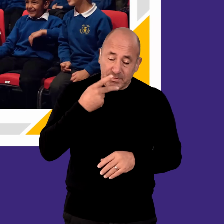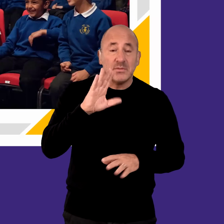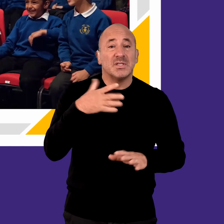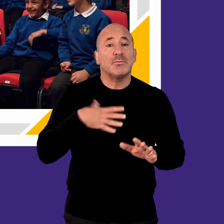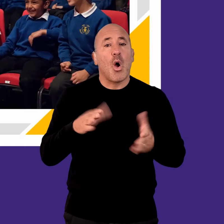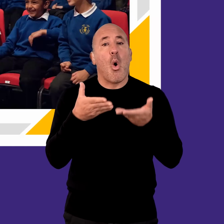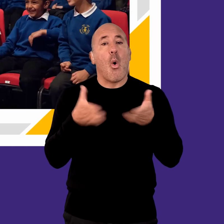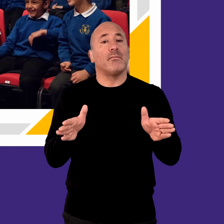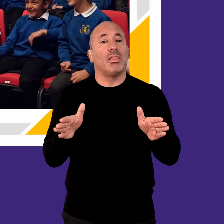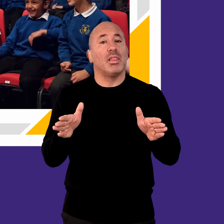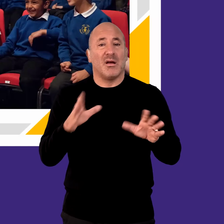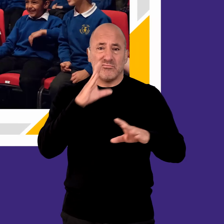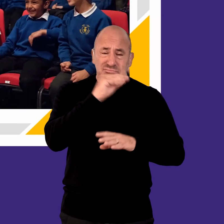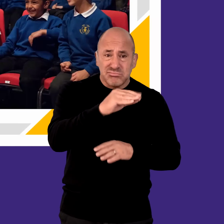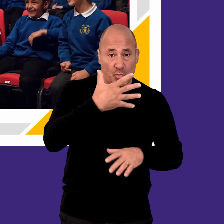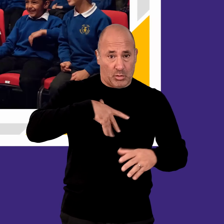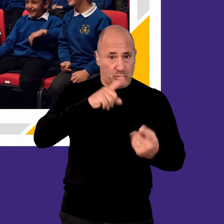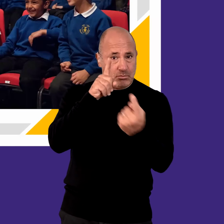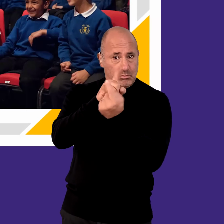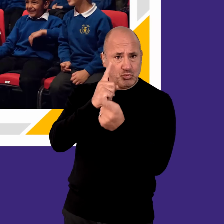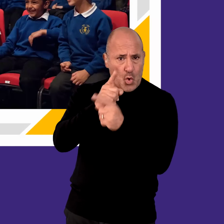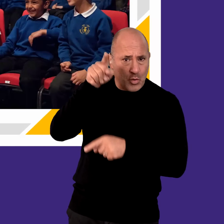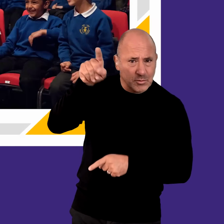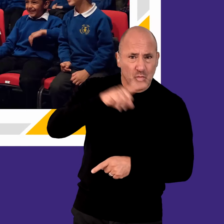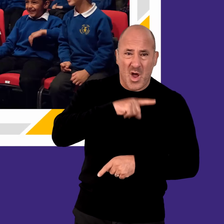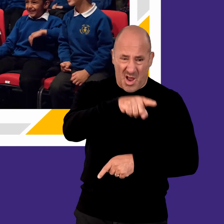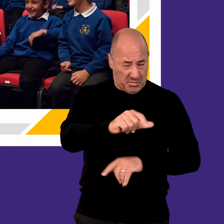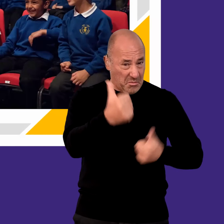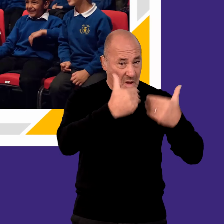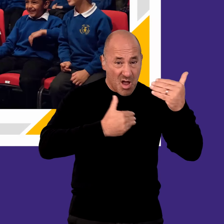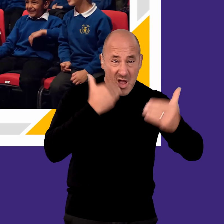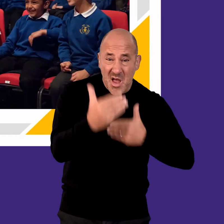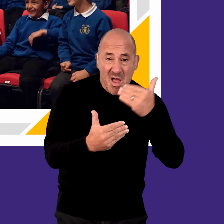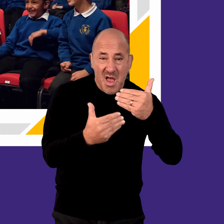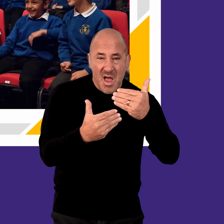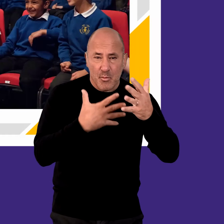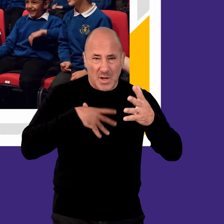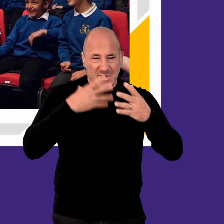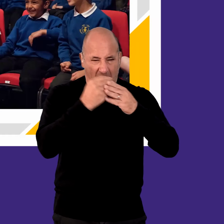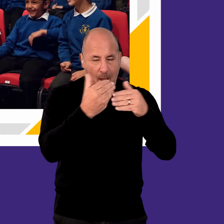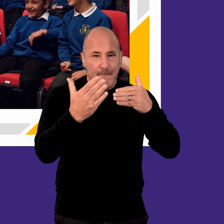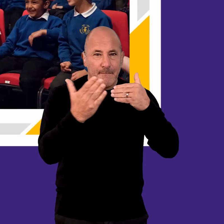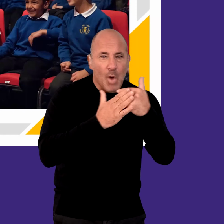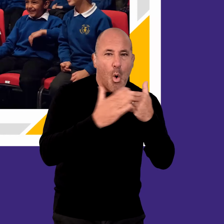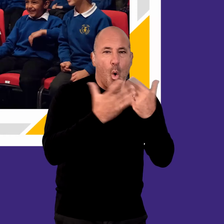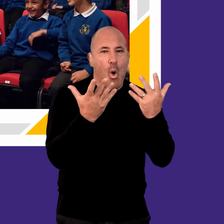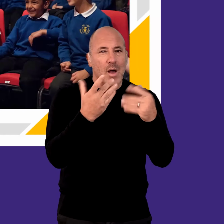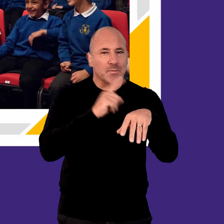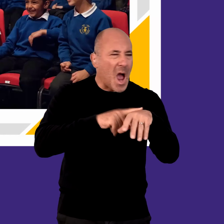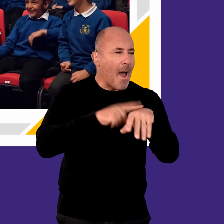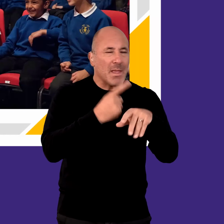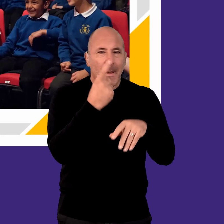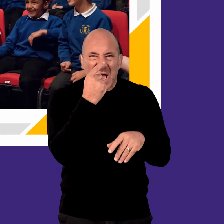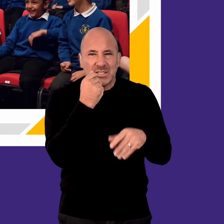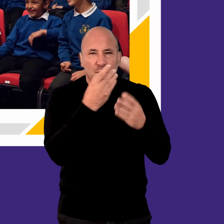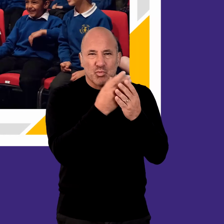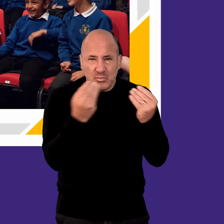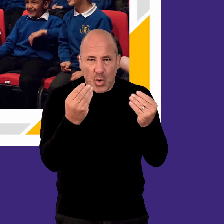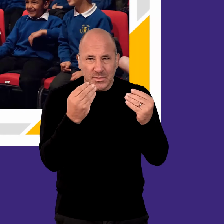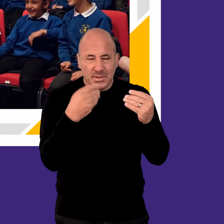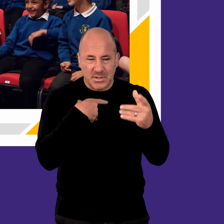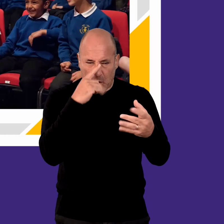again, it's just about being open and saying, we really want to go and talk to whoever, because actually you're doing a brilliant job and we want to try and help you unlock